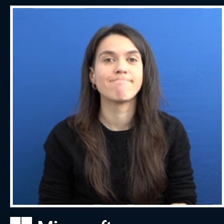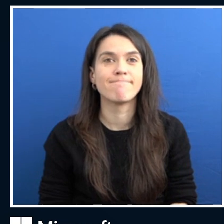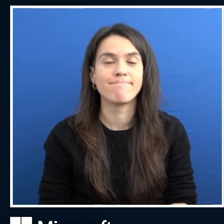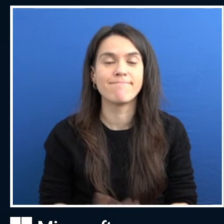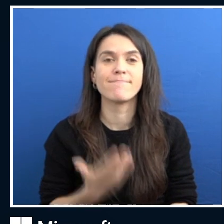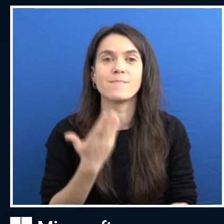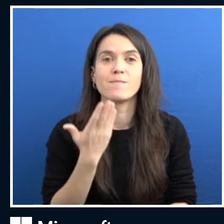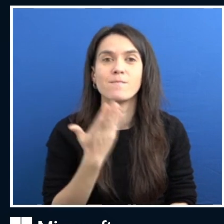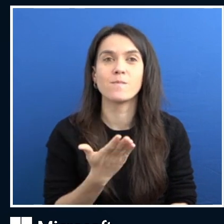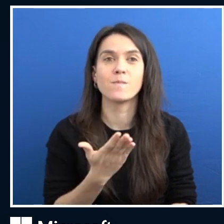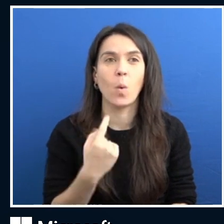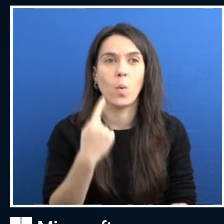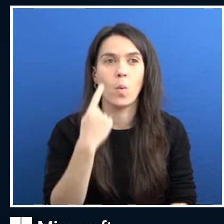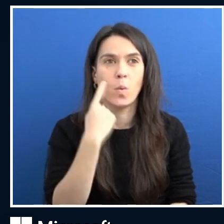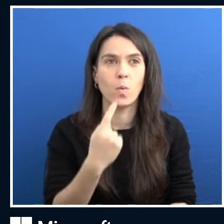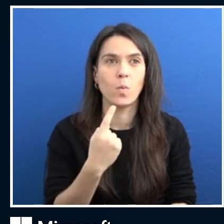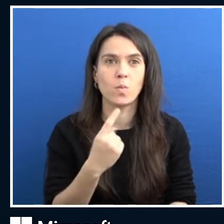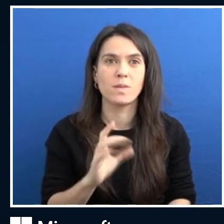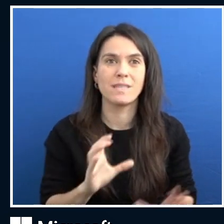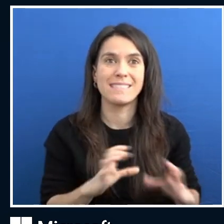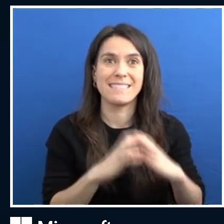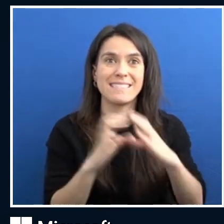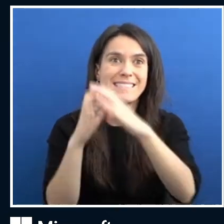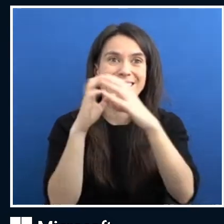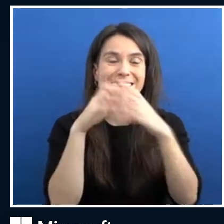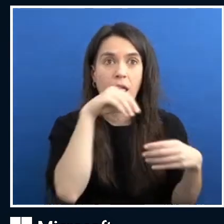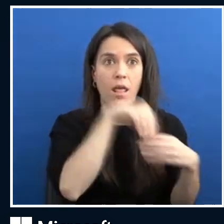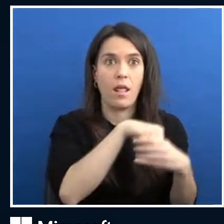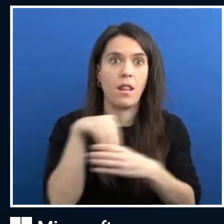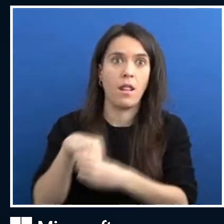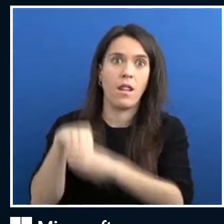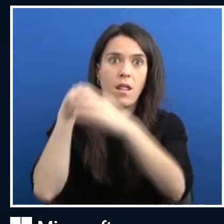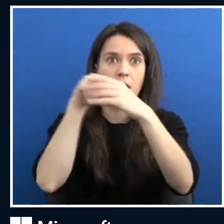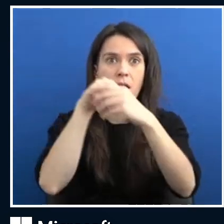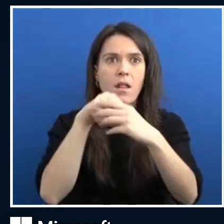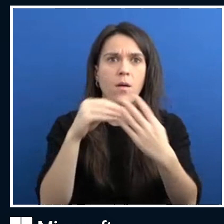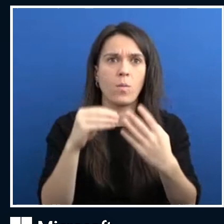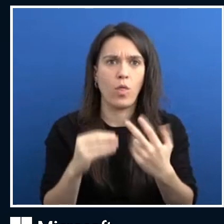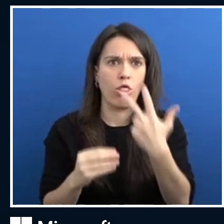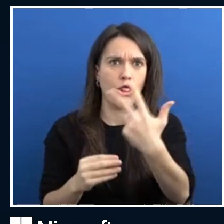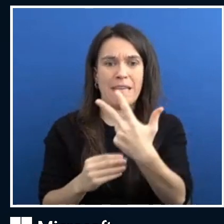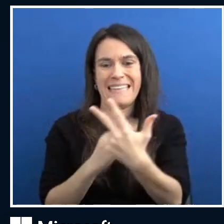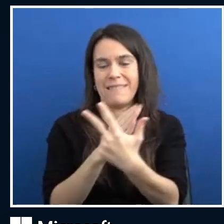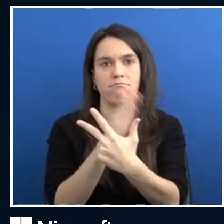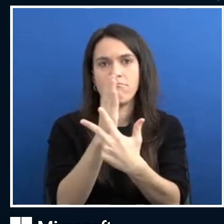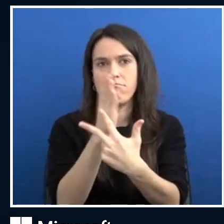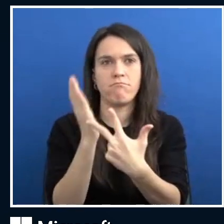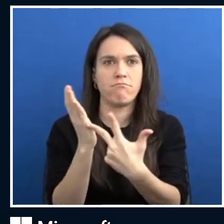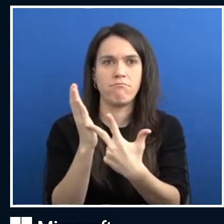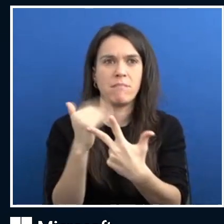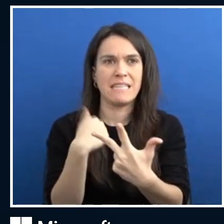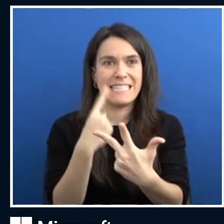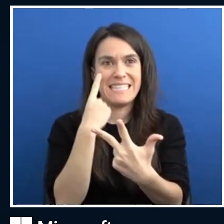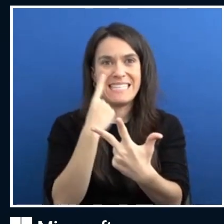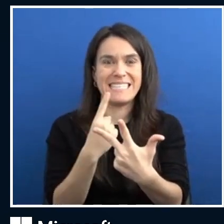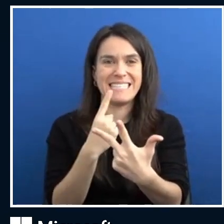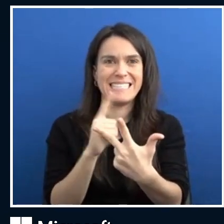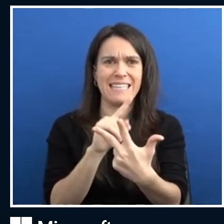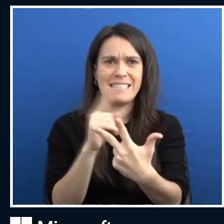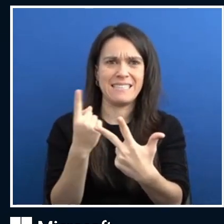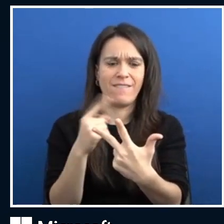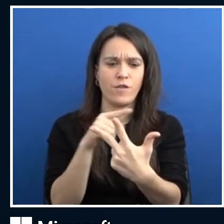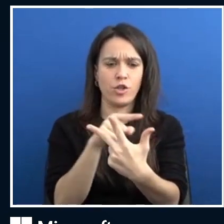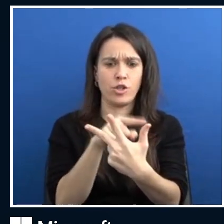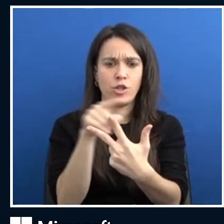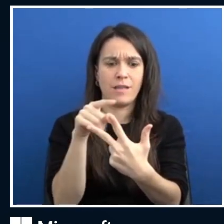variance check that is done. So what happens is that the 3 final clusters that are found, you find the difference between the centroid of that cluster and